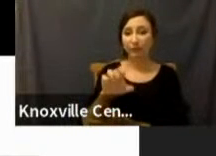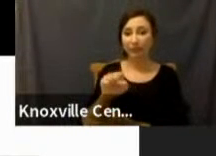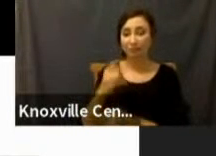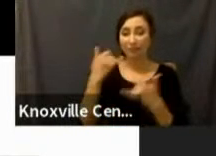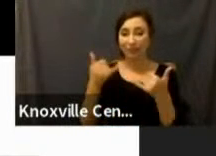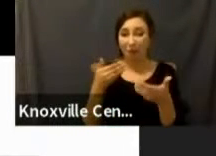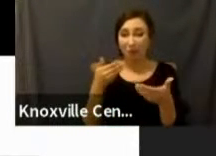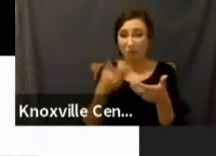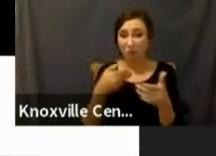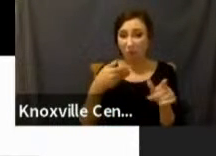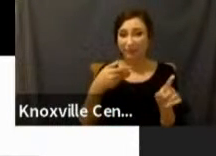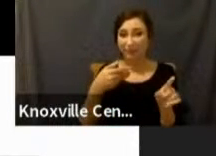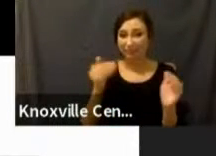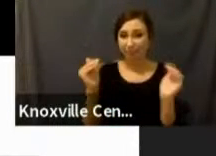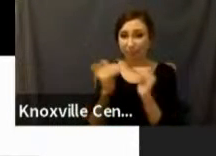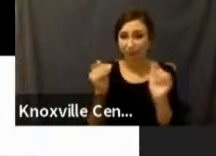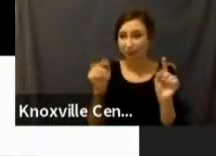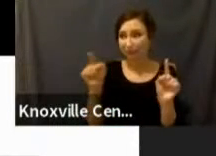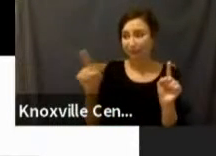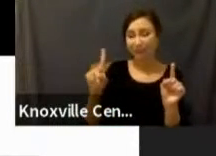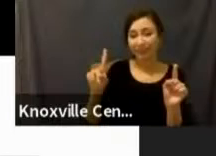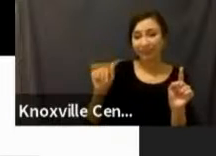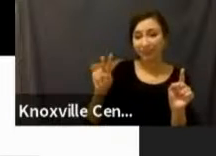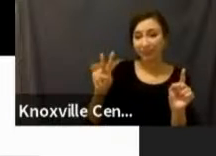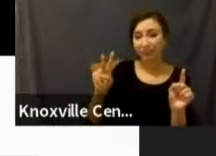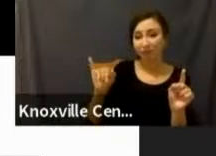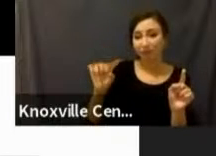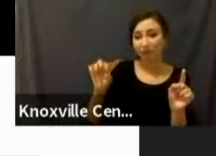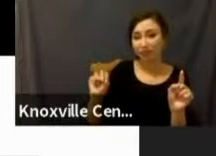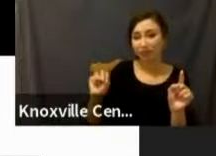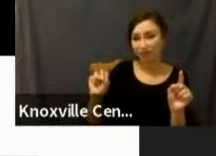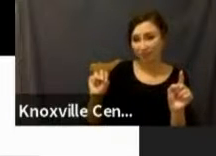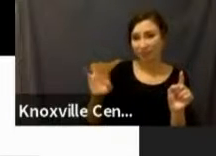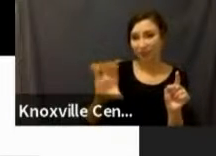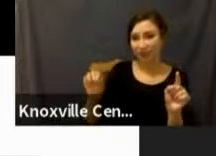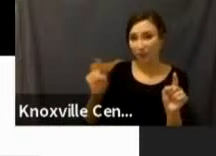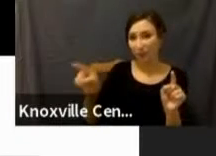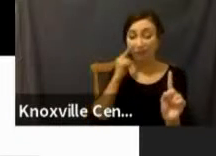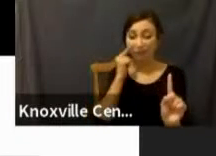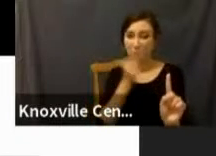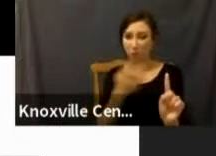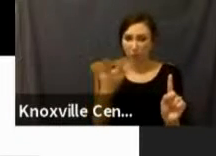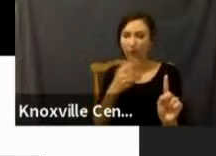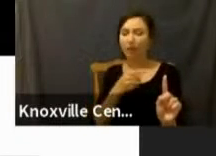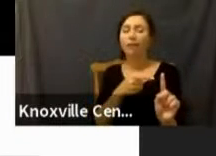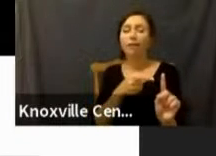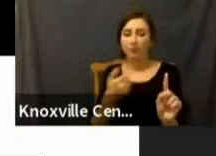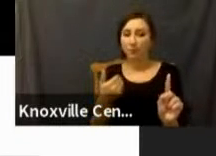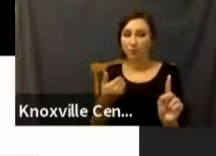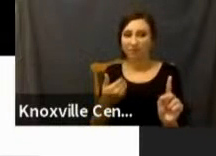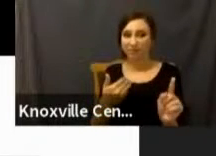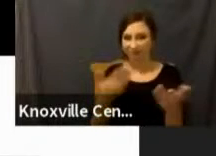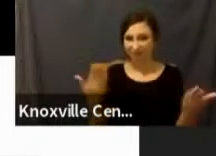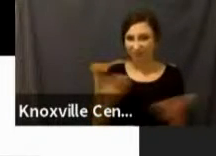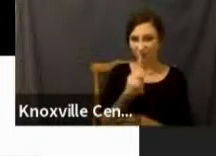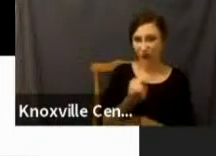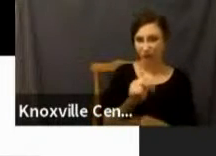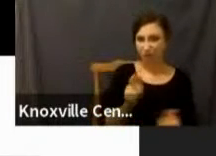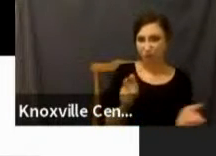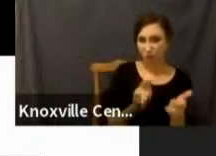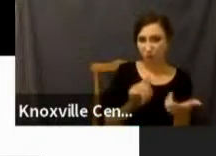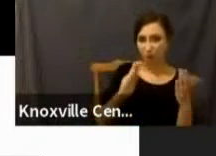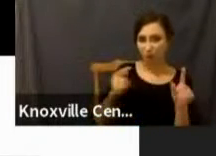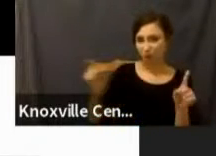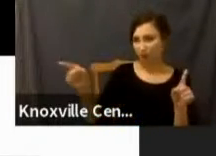peer is Davidson County. And the point here being that we've got certainly a smaller population than